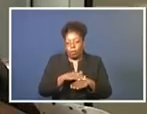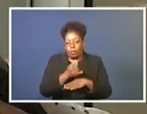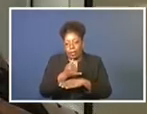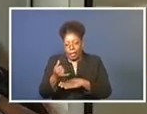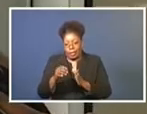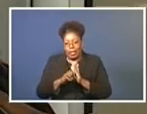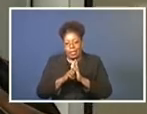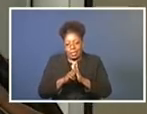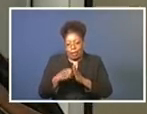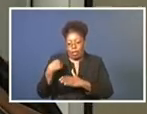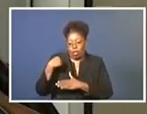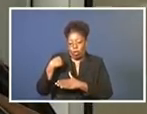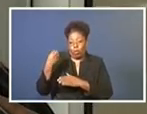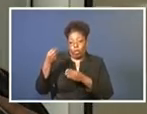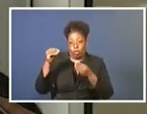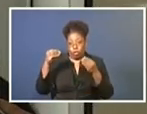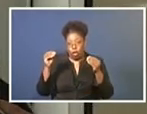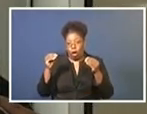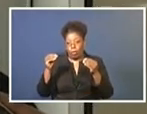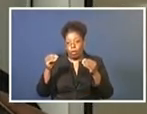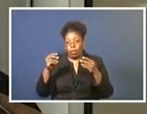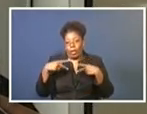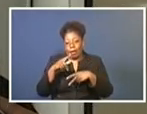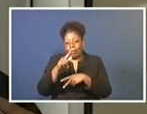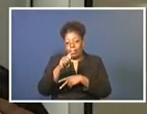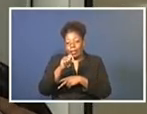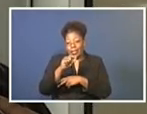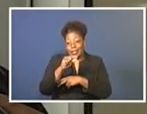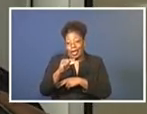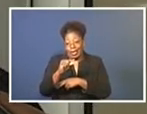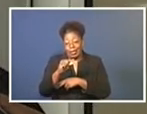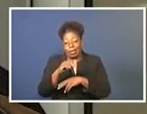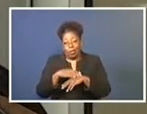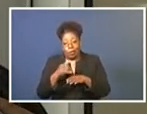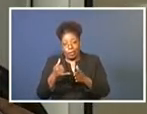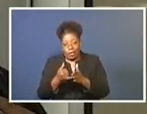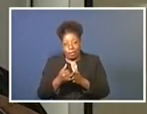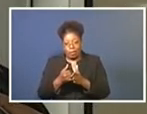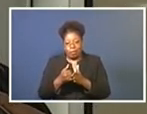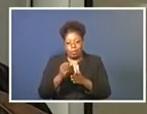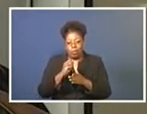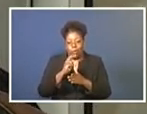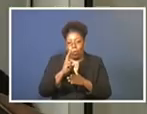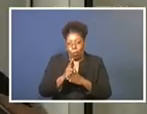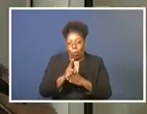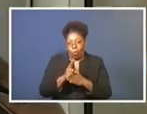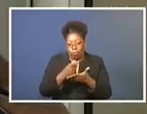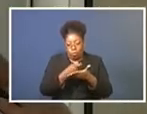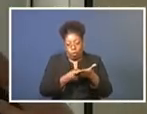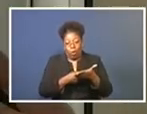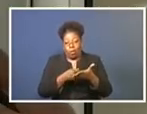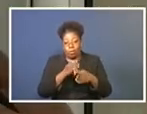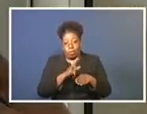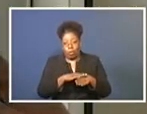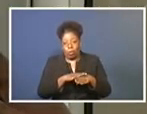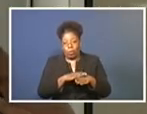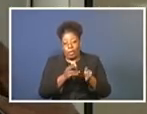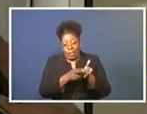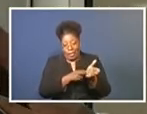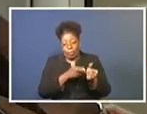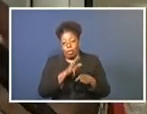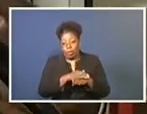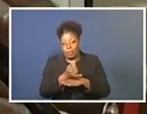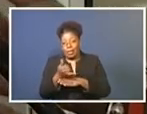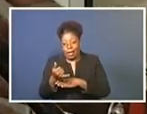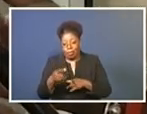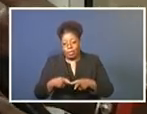for example, a clothing store where they actually have a tag on an item, and some retailers where they have a physical price on an item, we